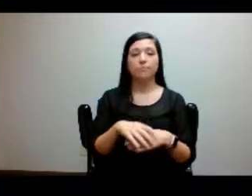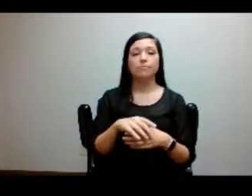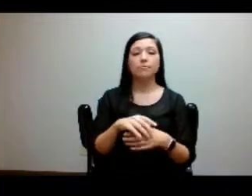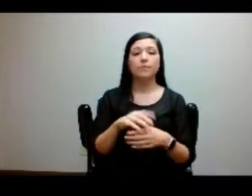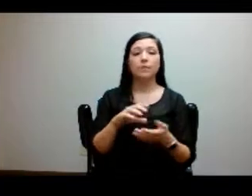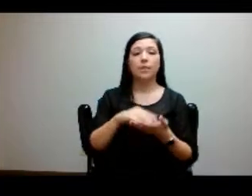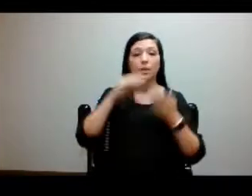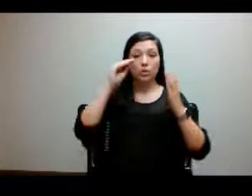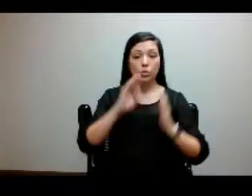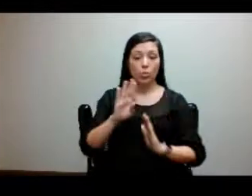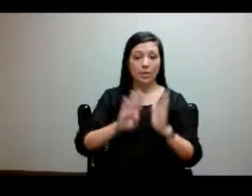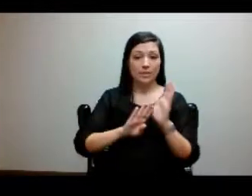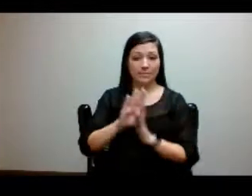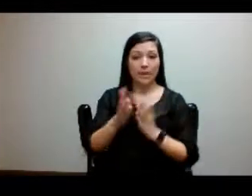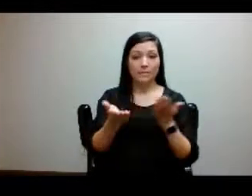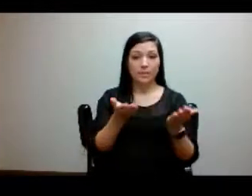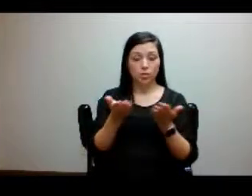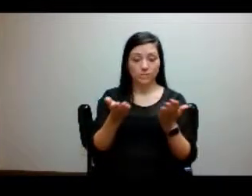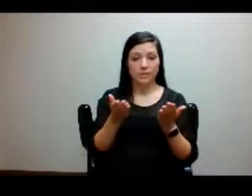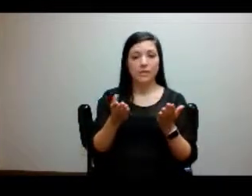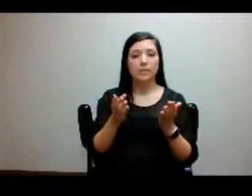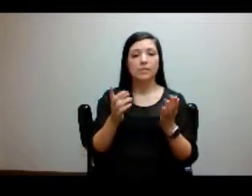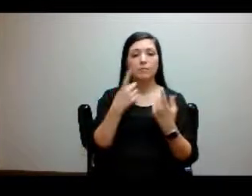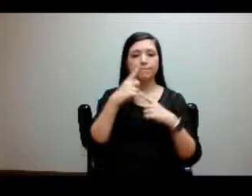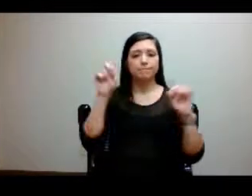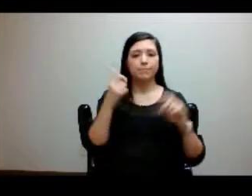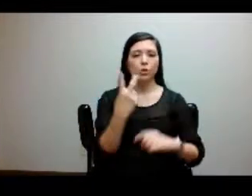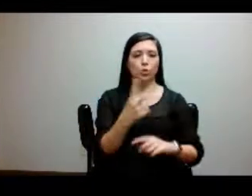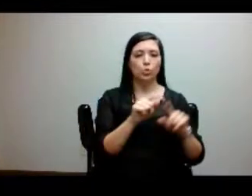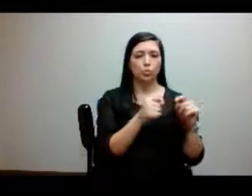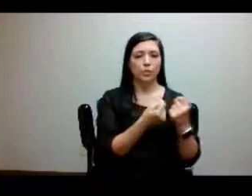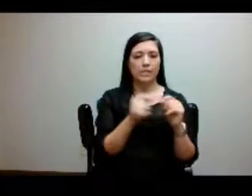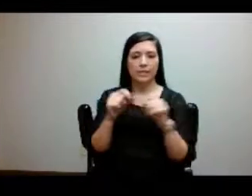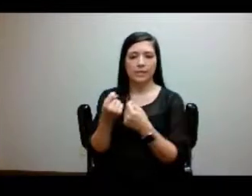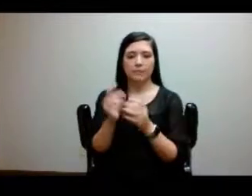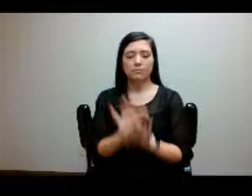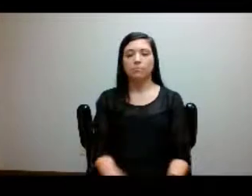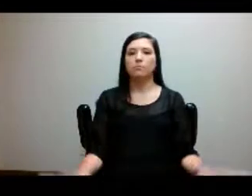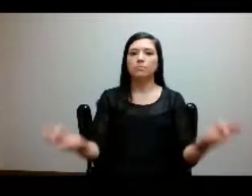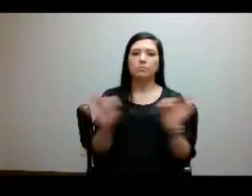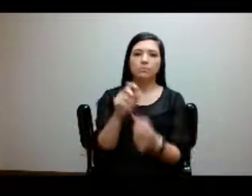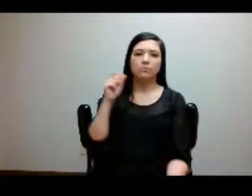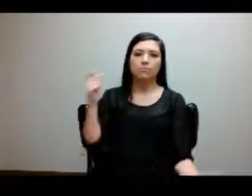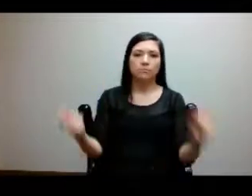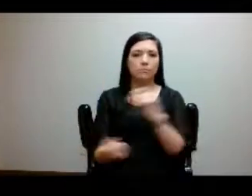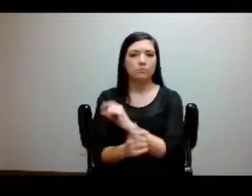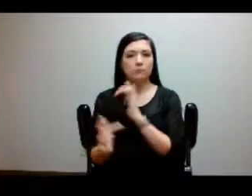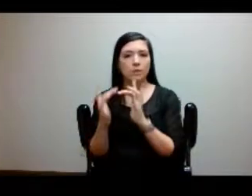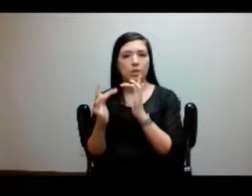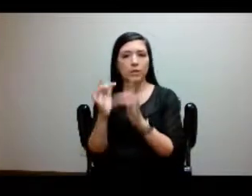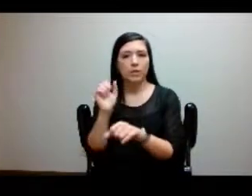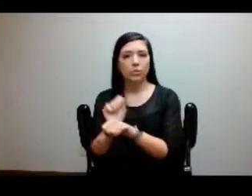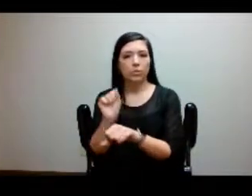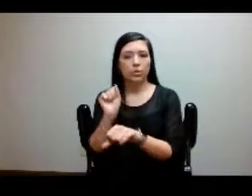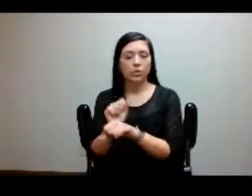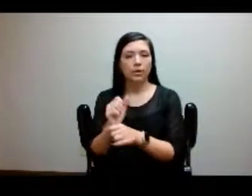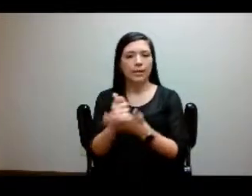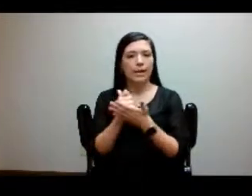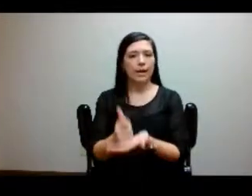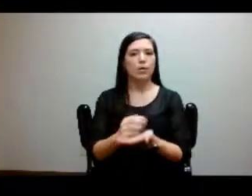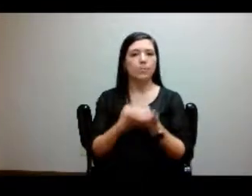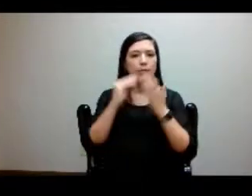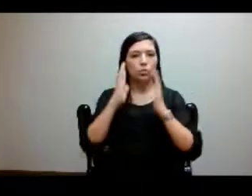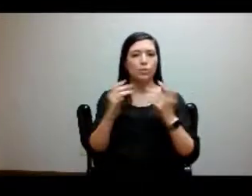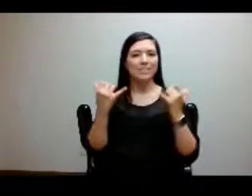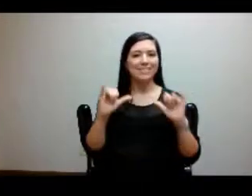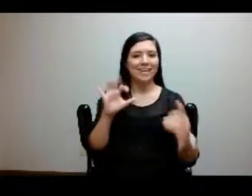Services, we're celebrating the accomplishment of 2 teams who were instrumental in transitioning to remote work and in helping students stay connected